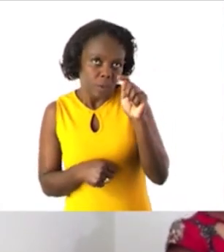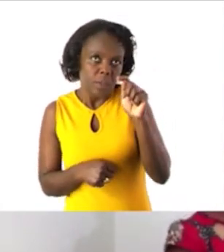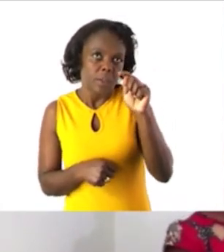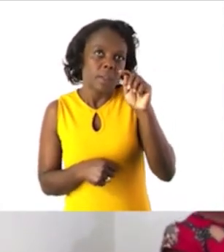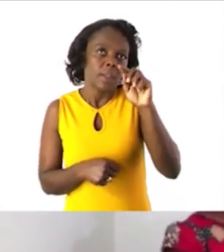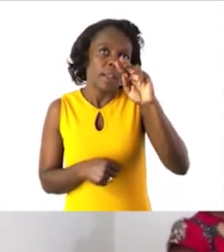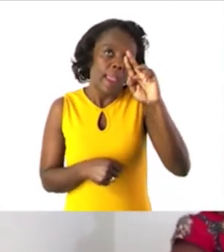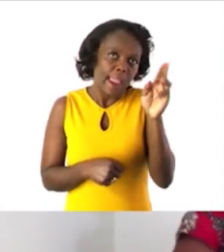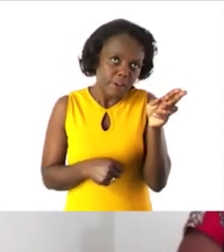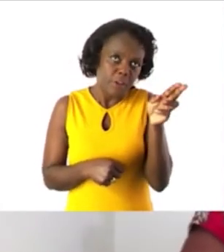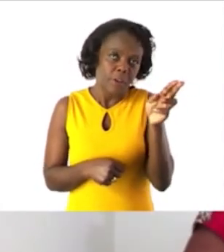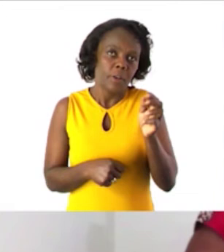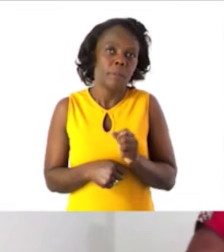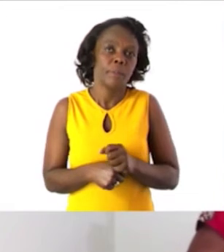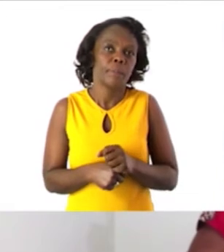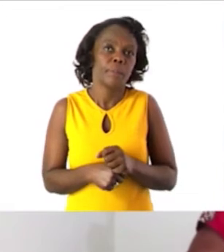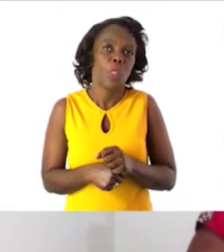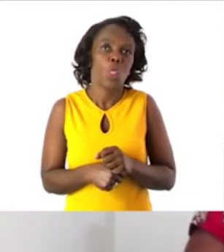and taking our tongues out.